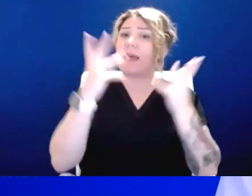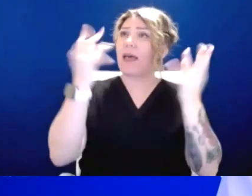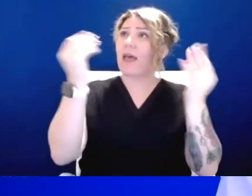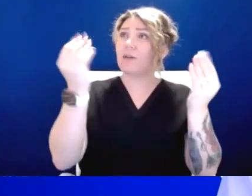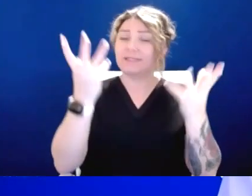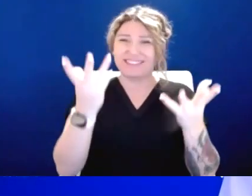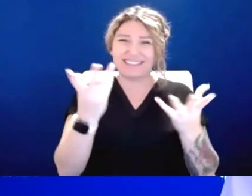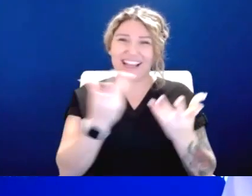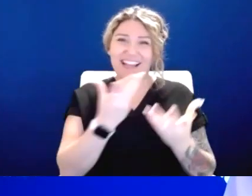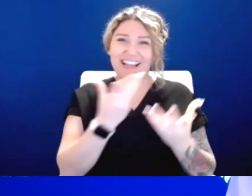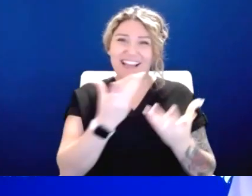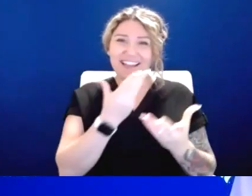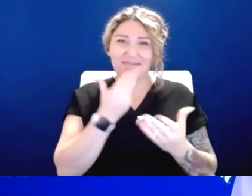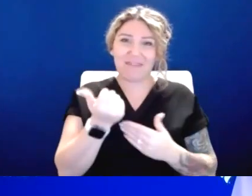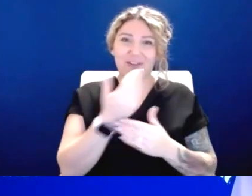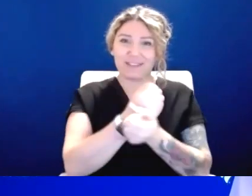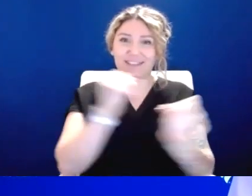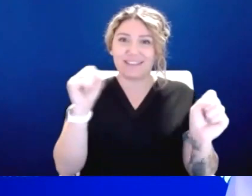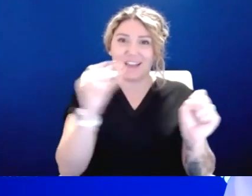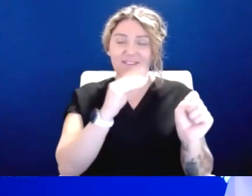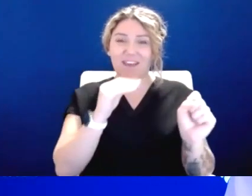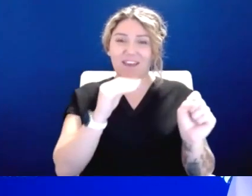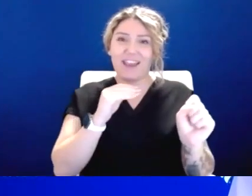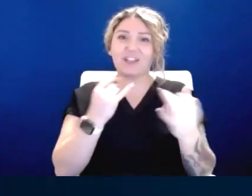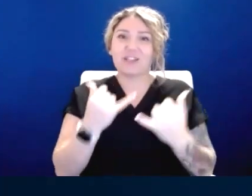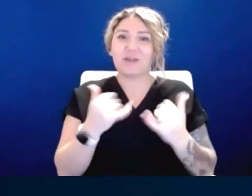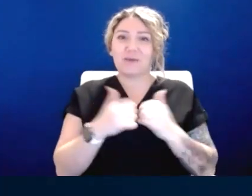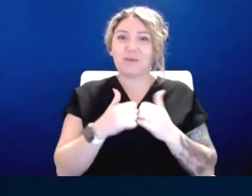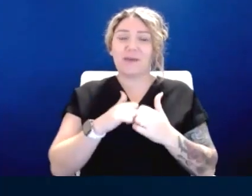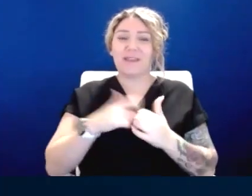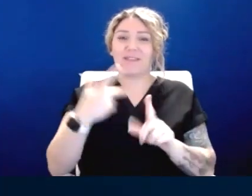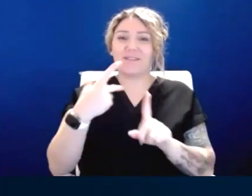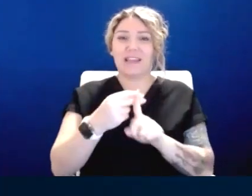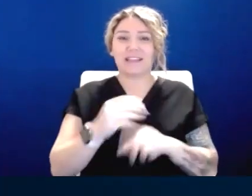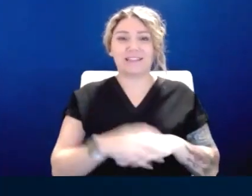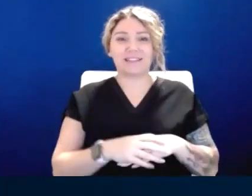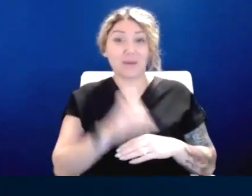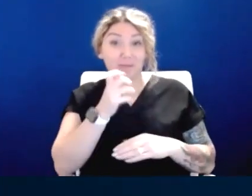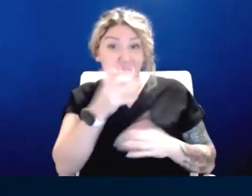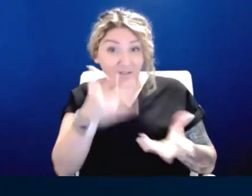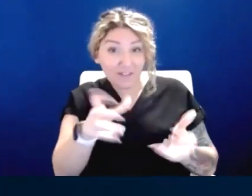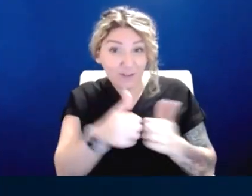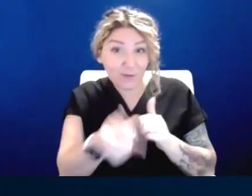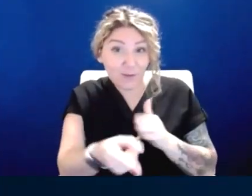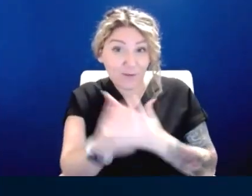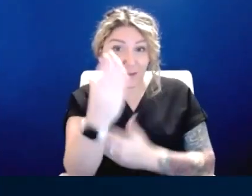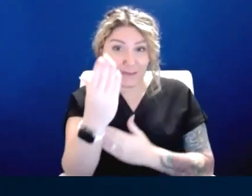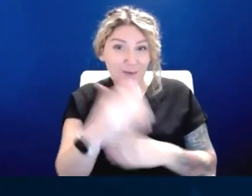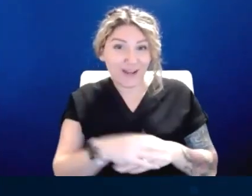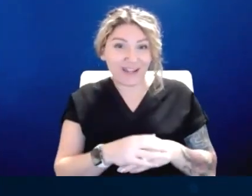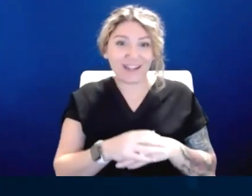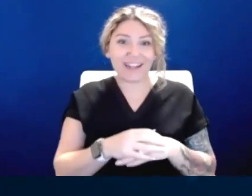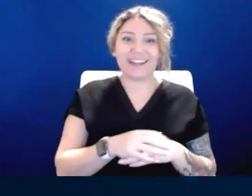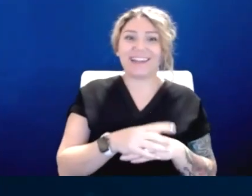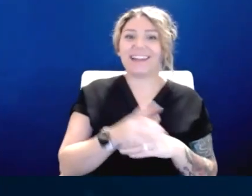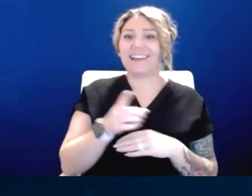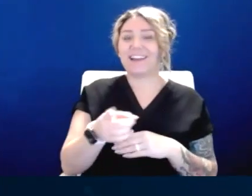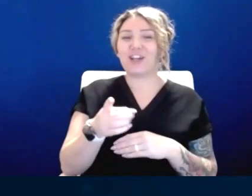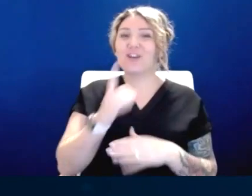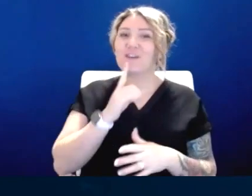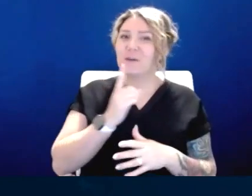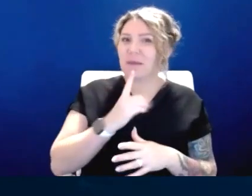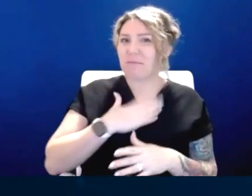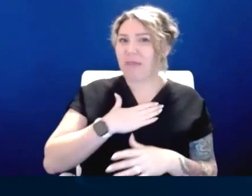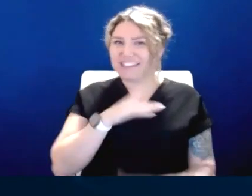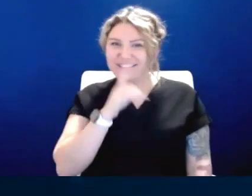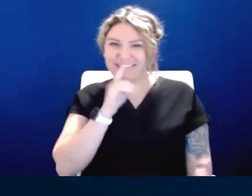and also being up to date with your vaccination. All right, I'm not quite done with you yet this morning. Oh, okay. Because you're going to be my raw chicken expert today. Yeah.